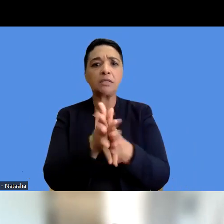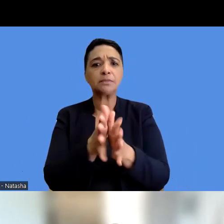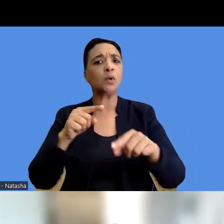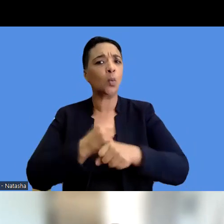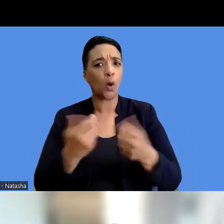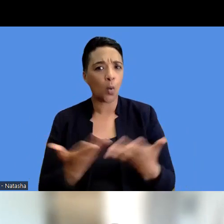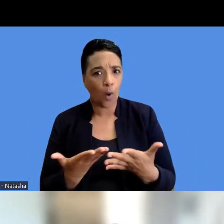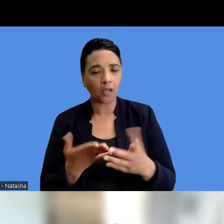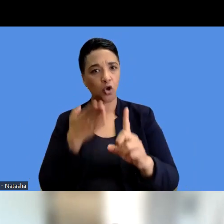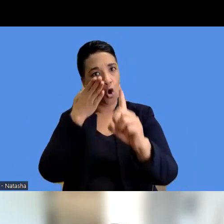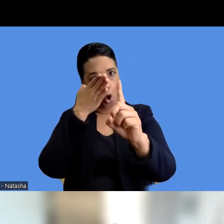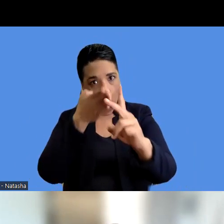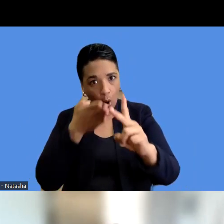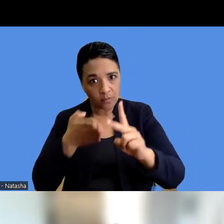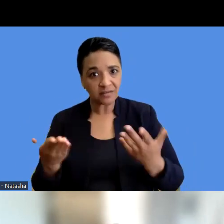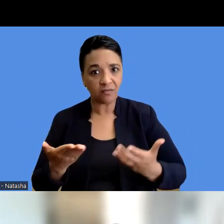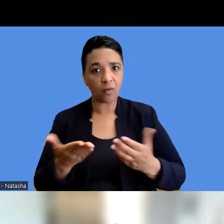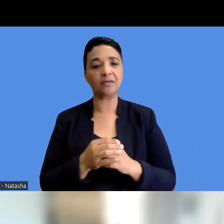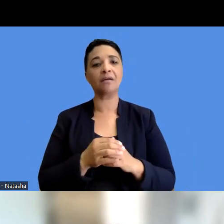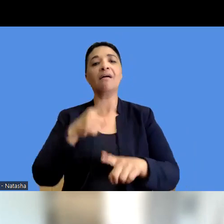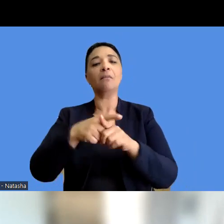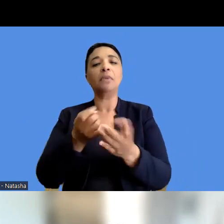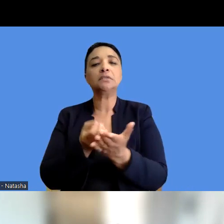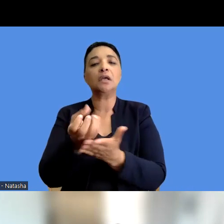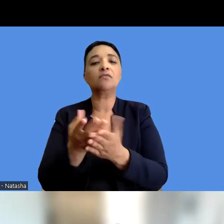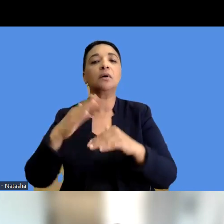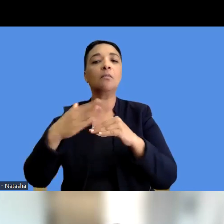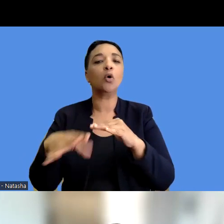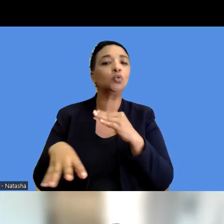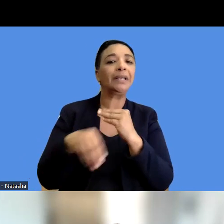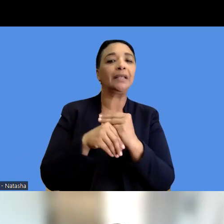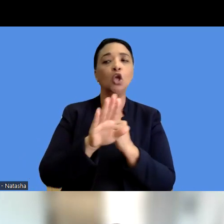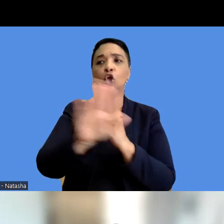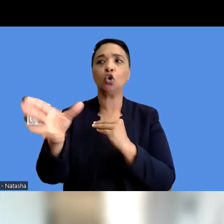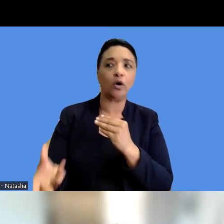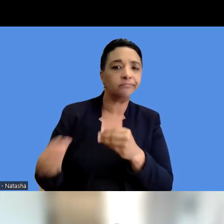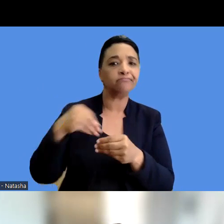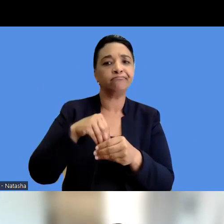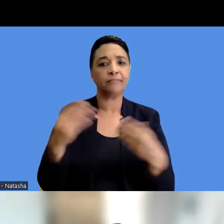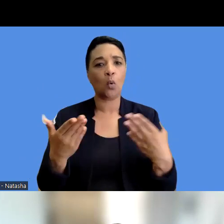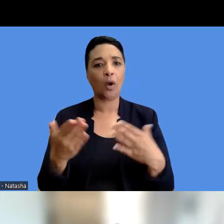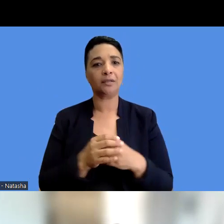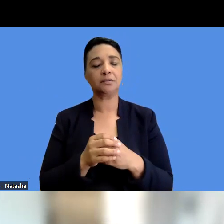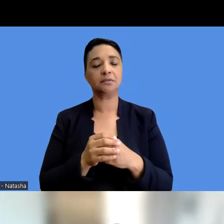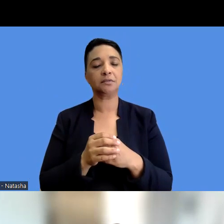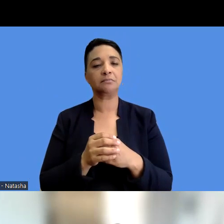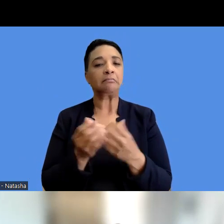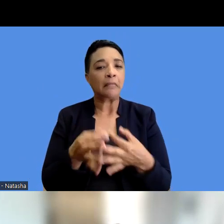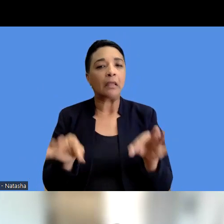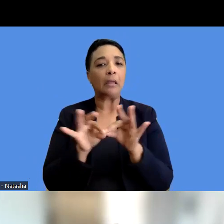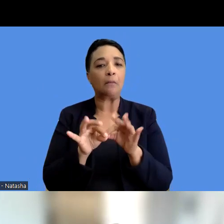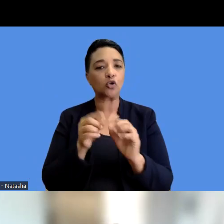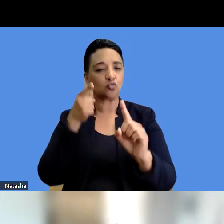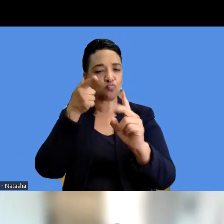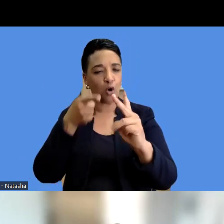objectives. We have some information on how you can contribute to that work stream, key priorities from our work plan. I won't